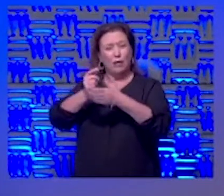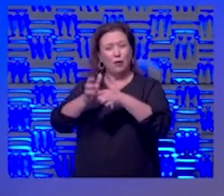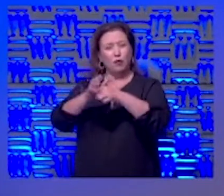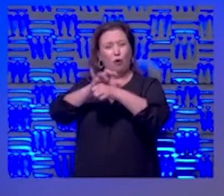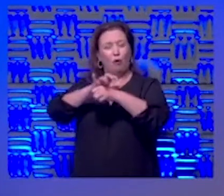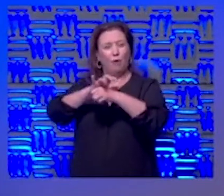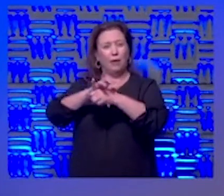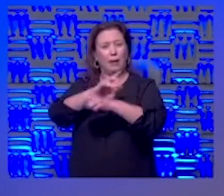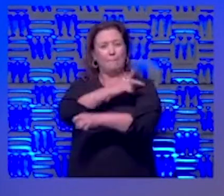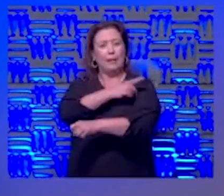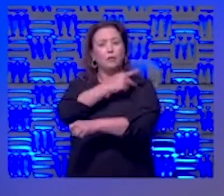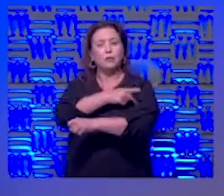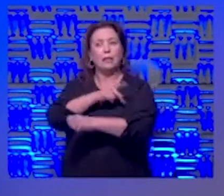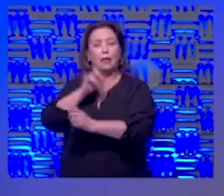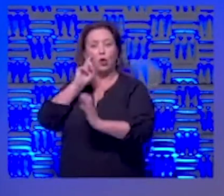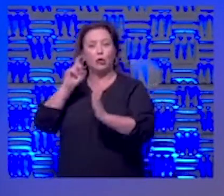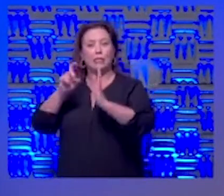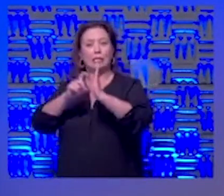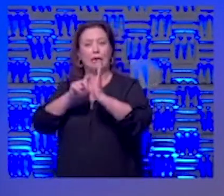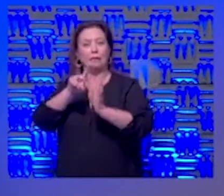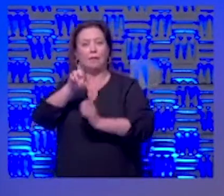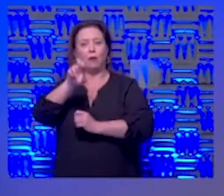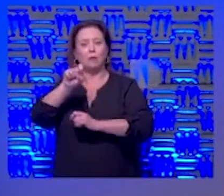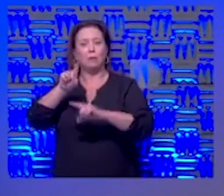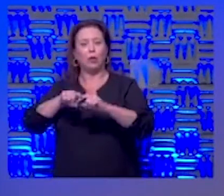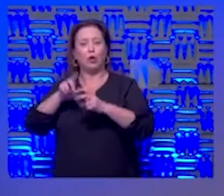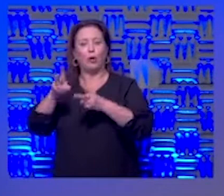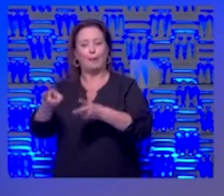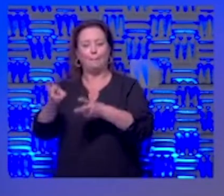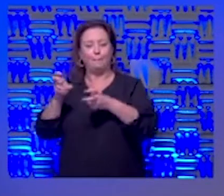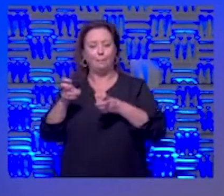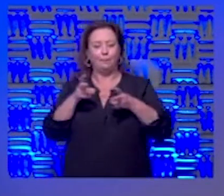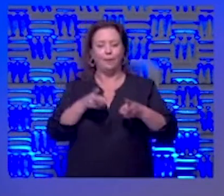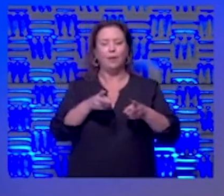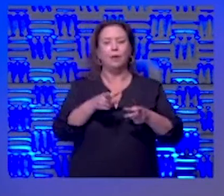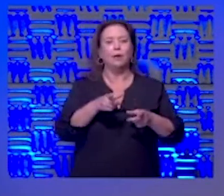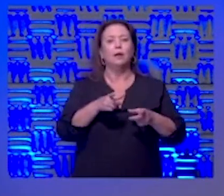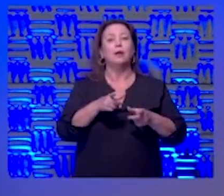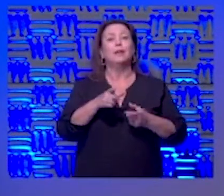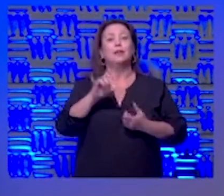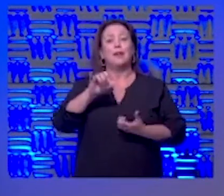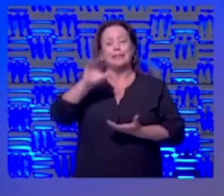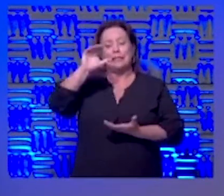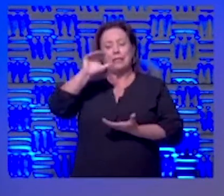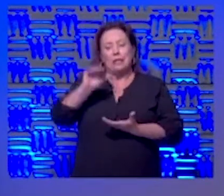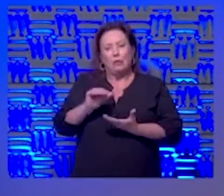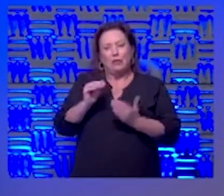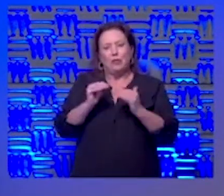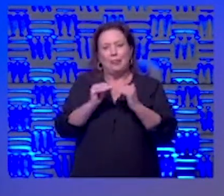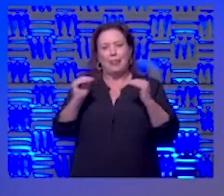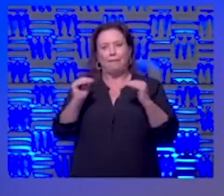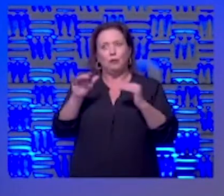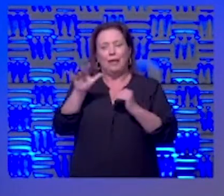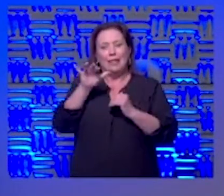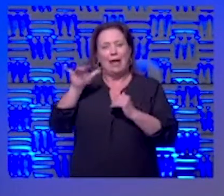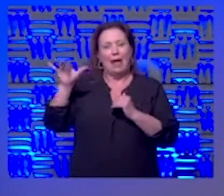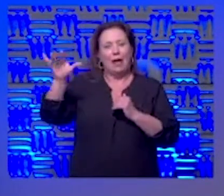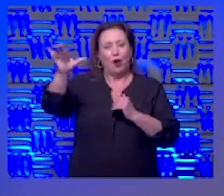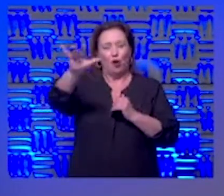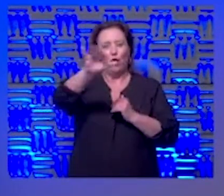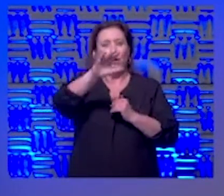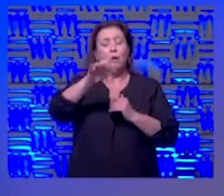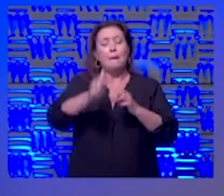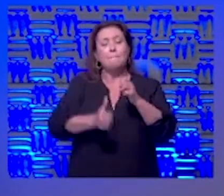but they weren't able to culture any of that virus. So I think that has to do with decreased concentrations in the air. Most